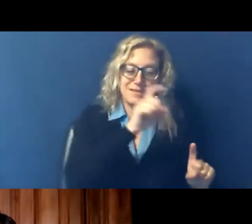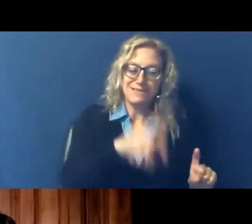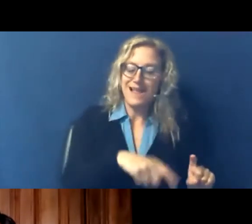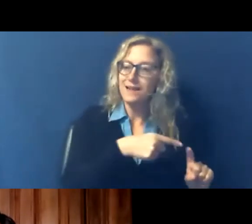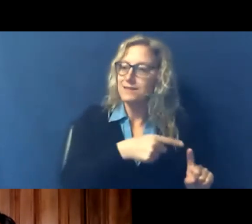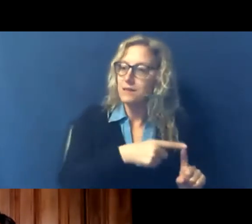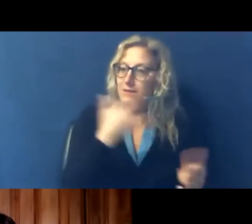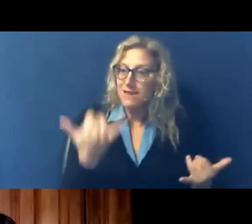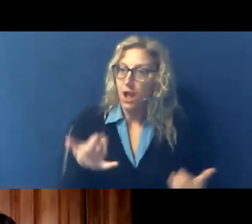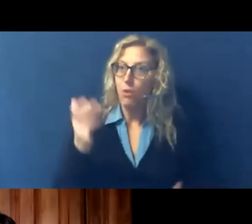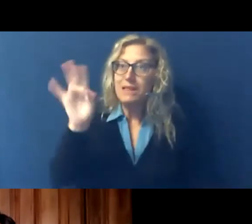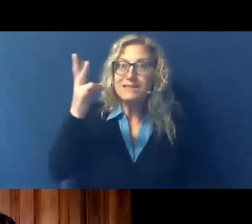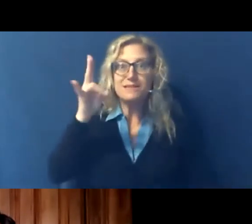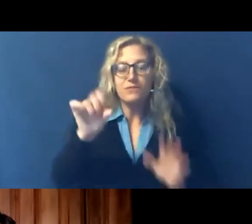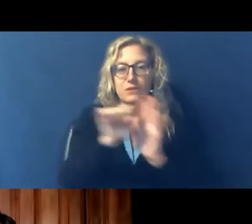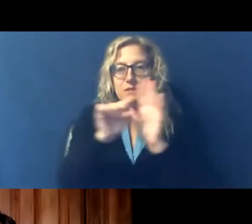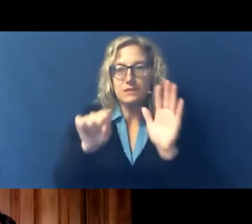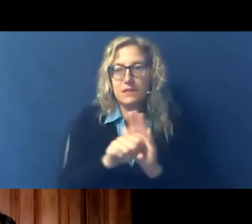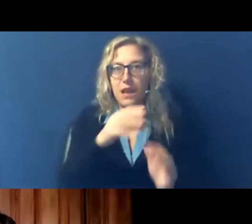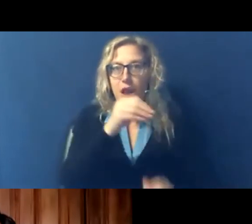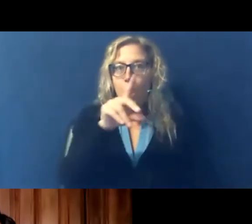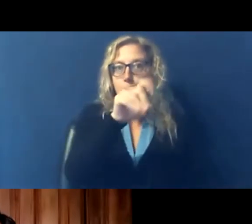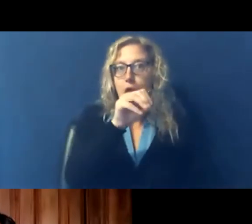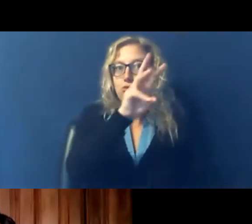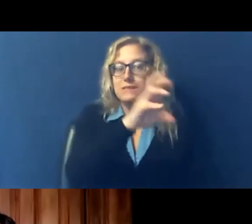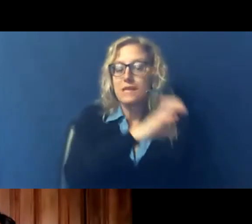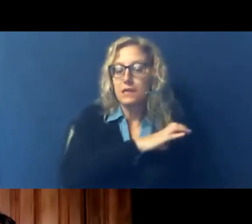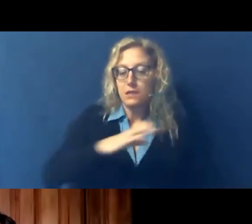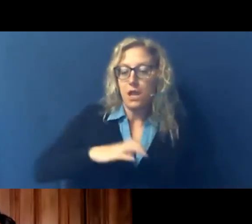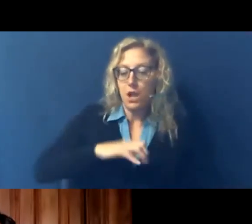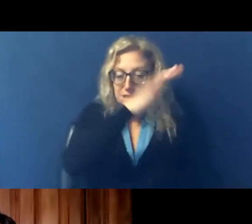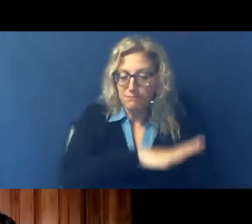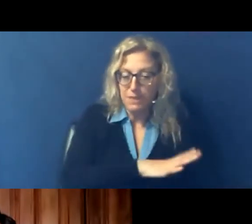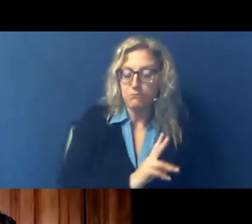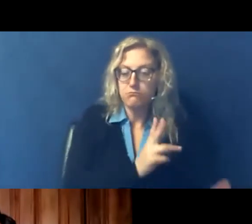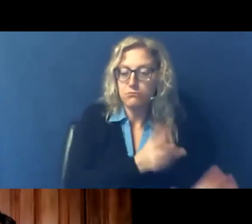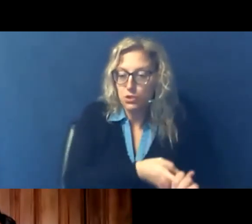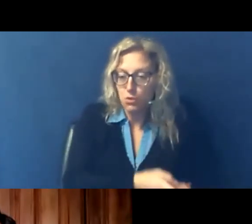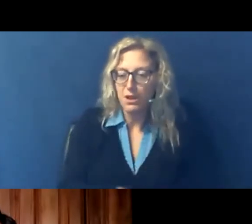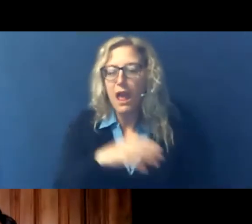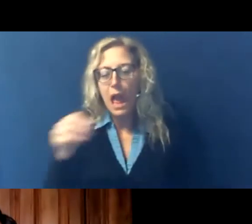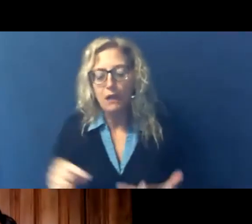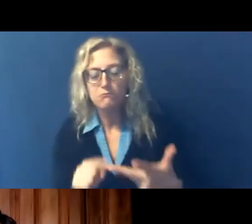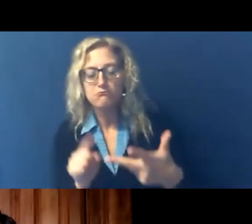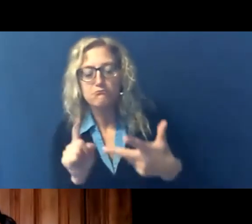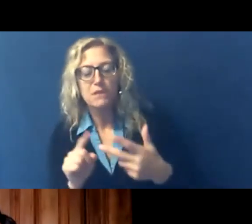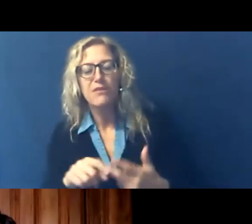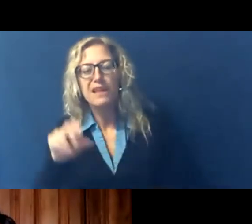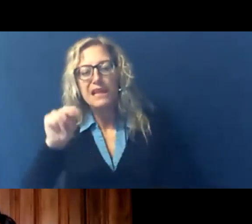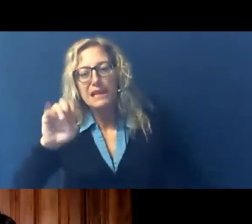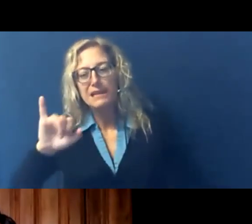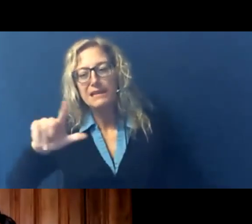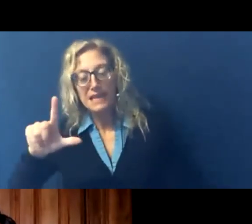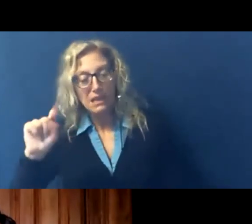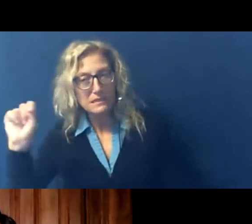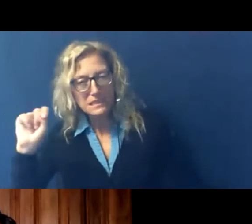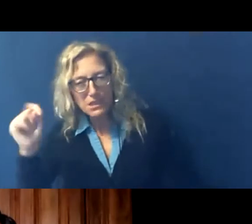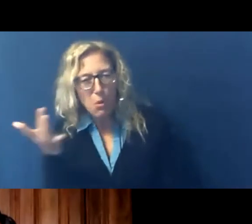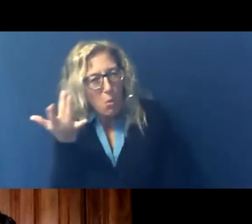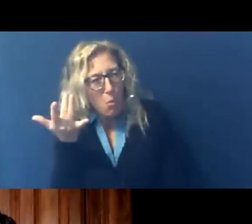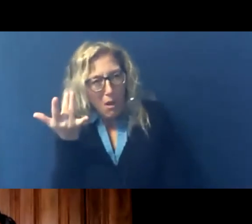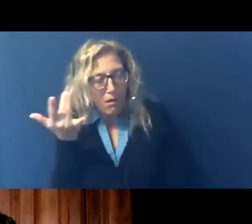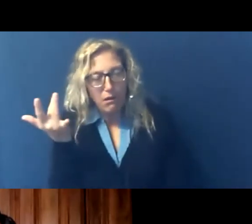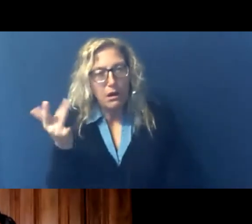that 17 states and 106 congressmen have joined? And another question from Neil T: why is